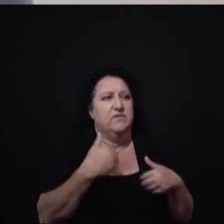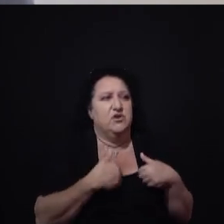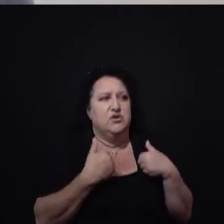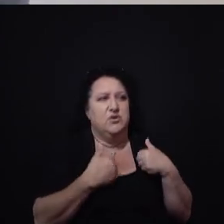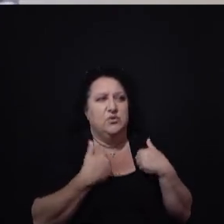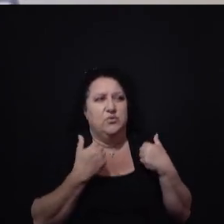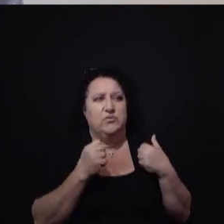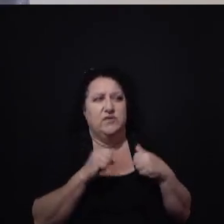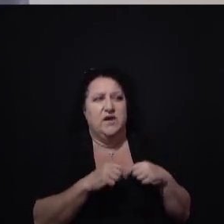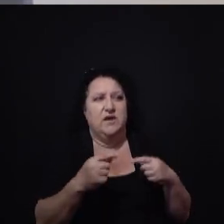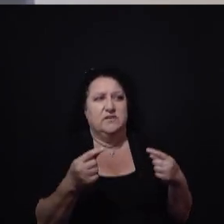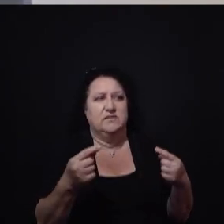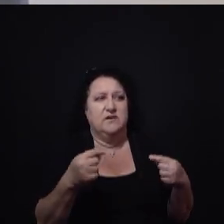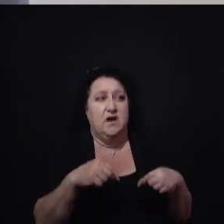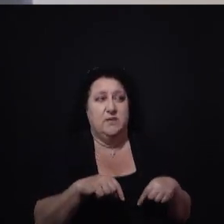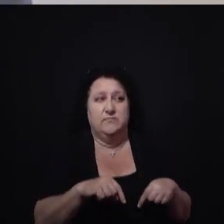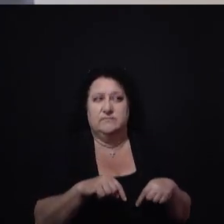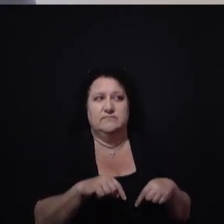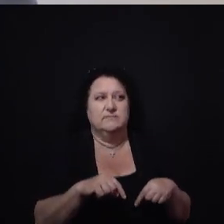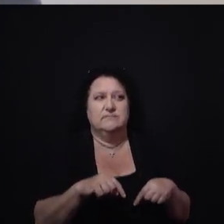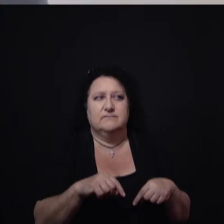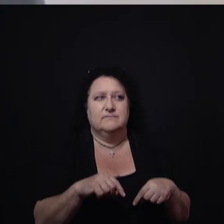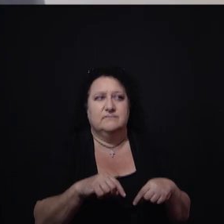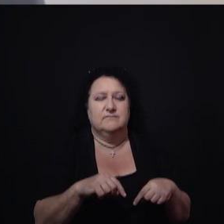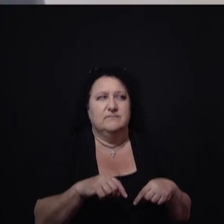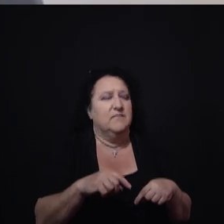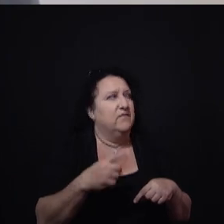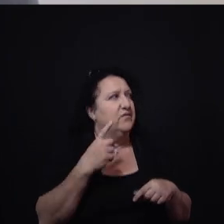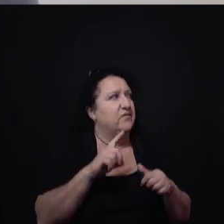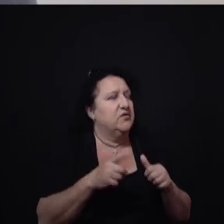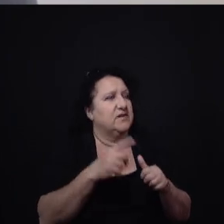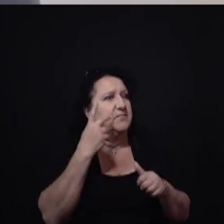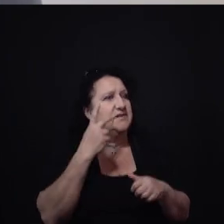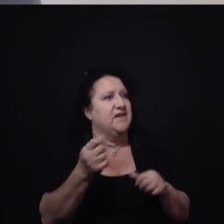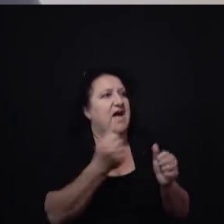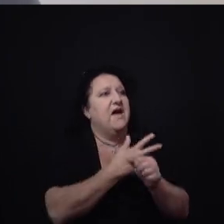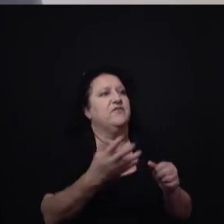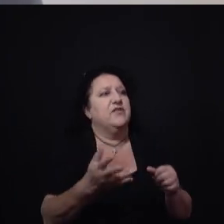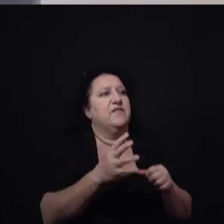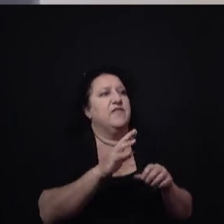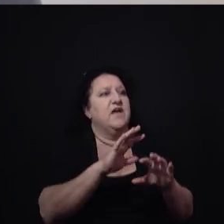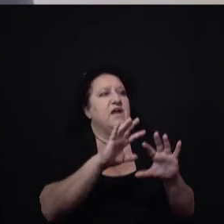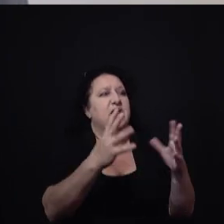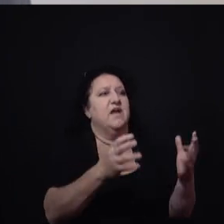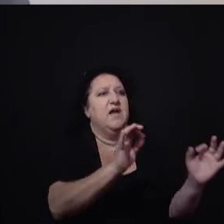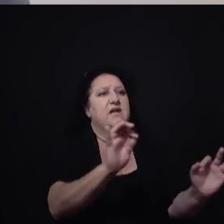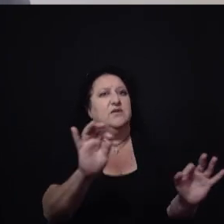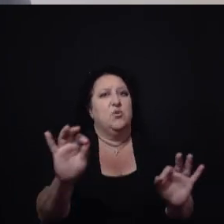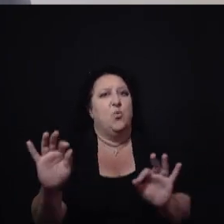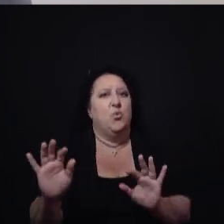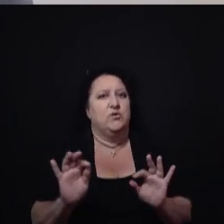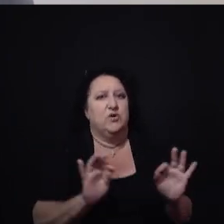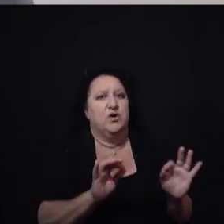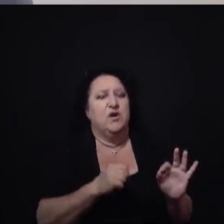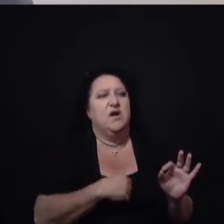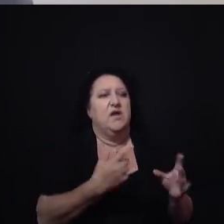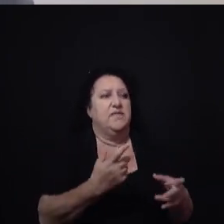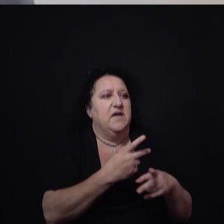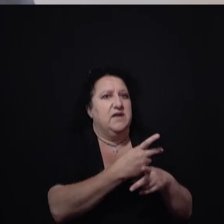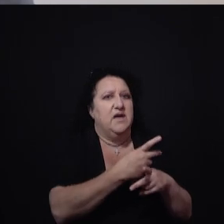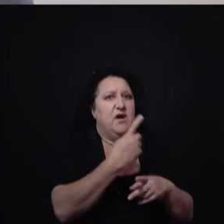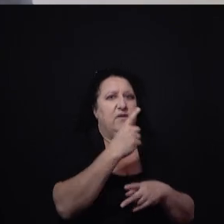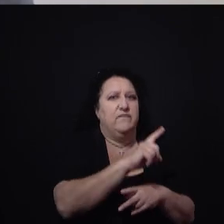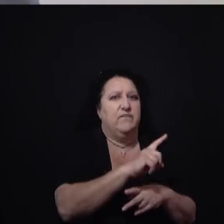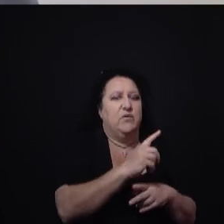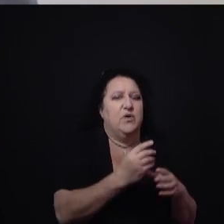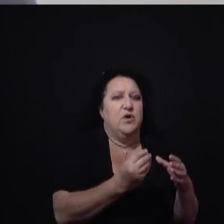first time and they see everything clean and everything in order, then they know if they care for the bushes and they care for the landscape, then surely they're going to